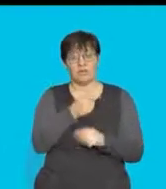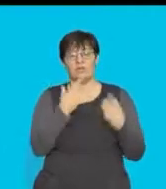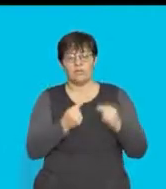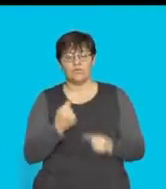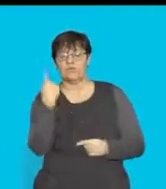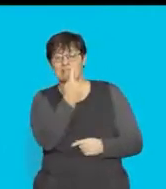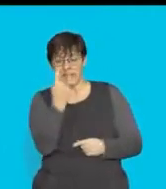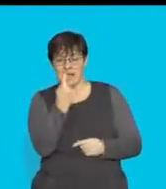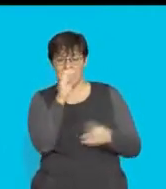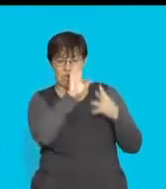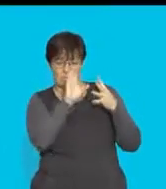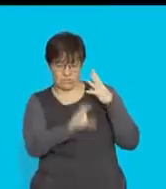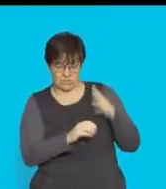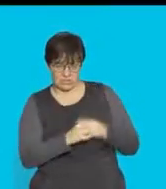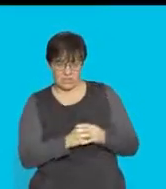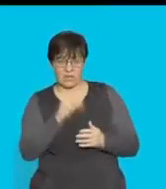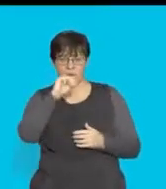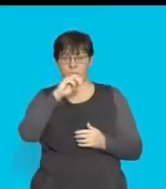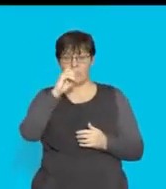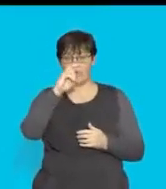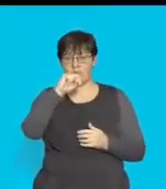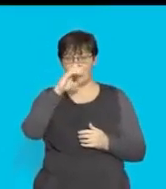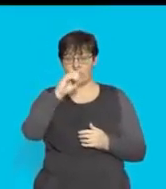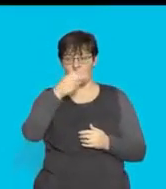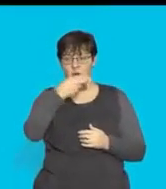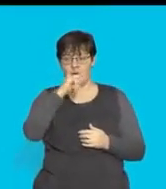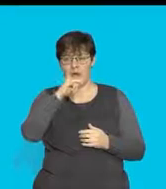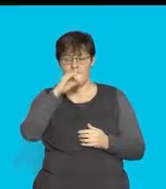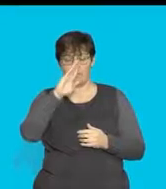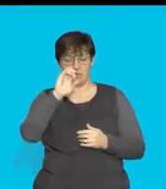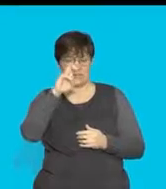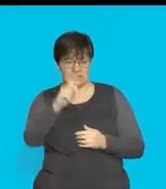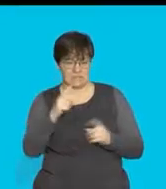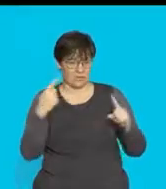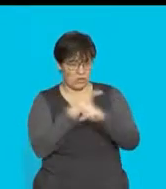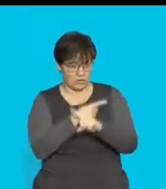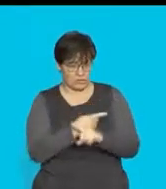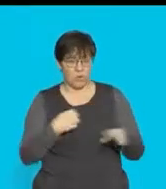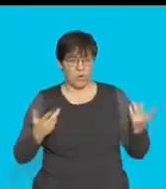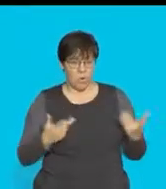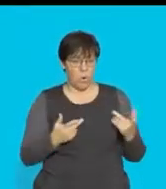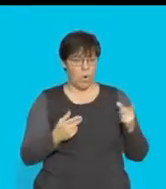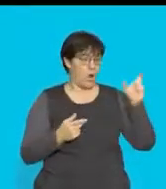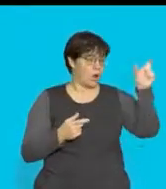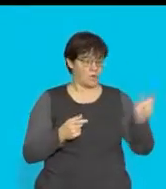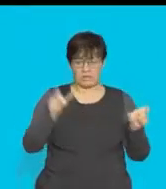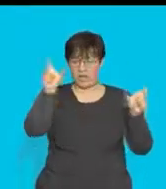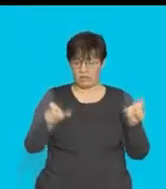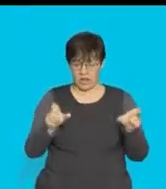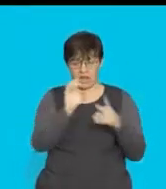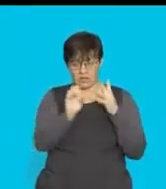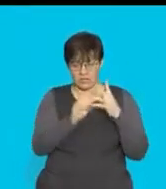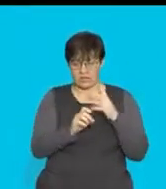be done for a single characteristic, so we call that a monohybrid cross, or we could study how two